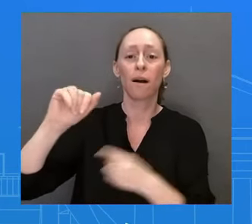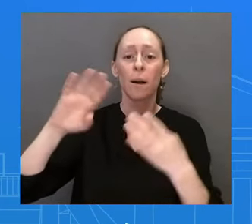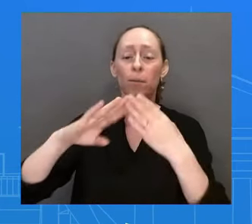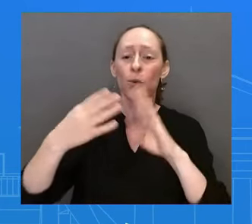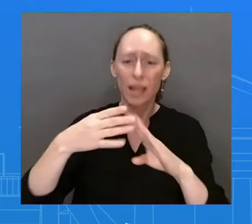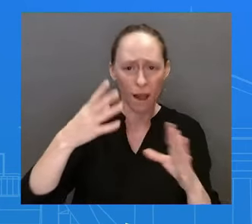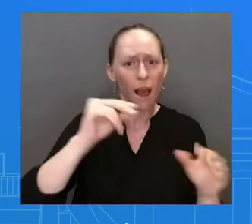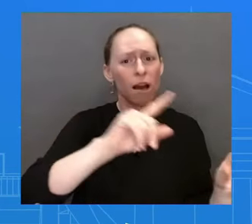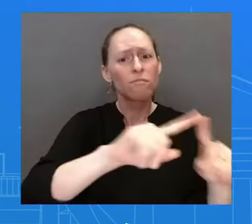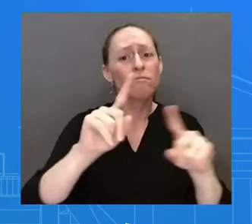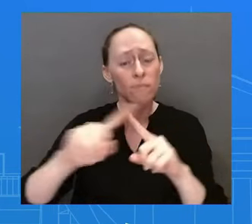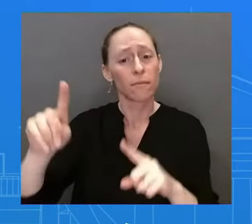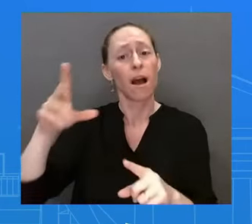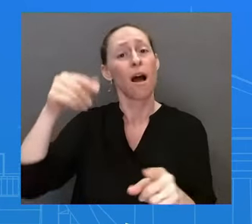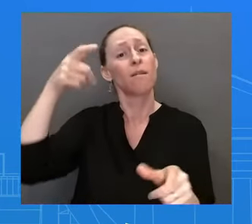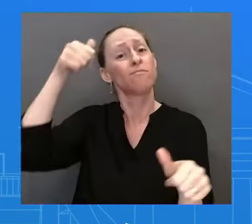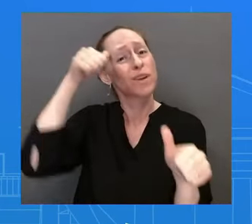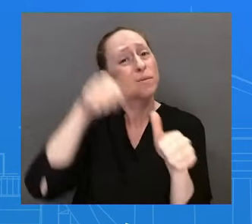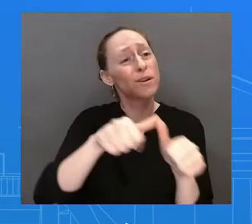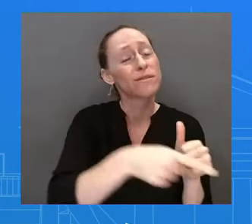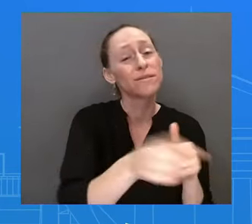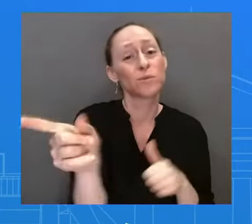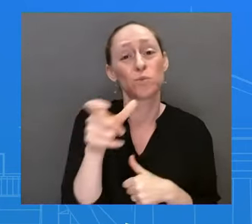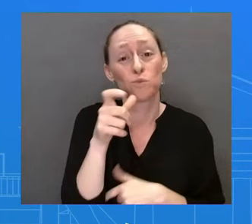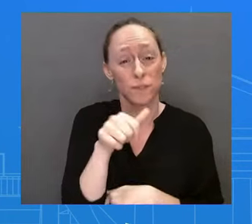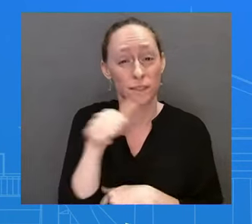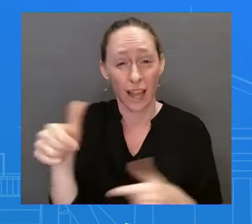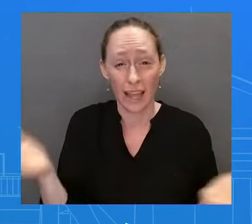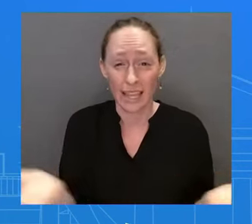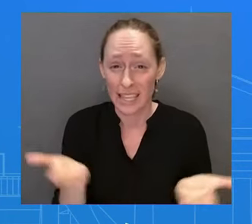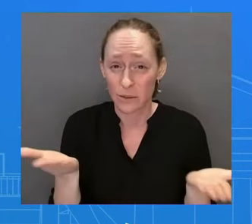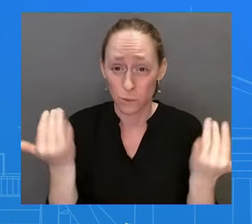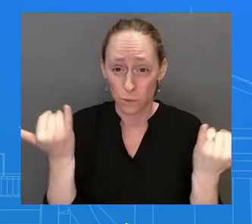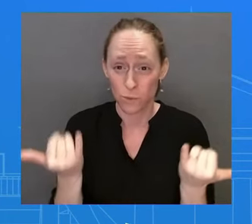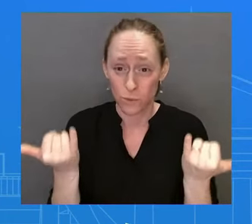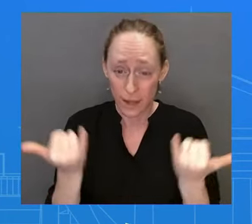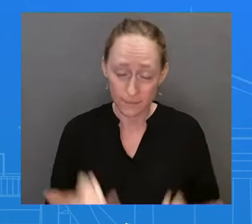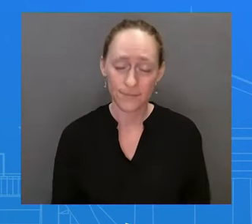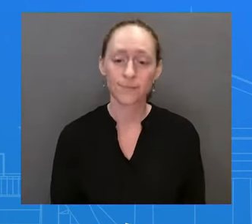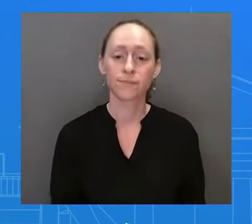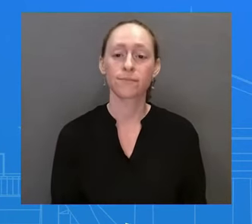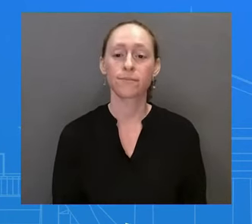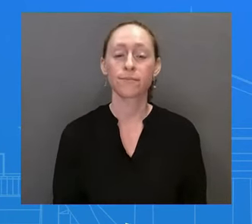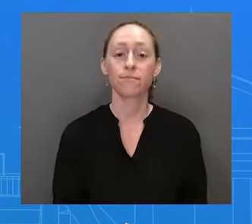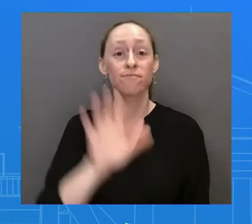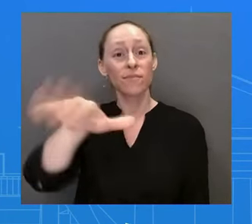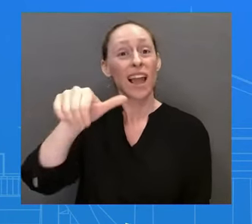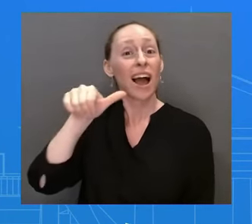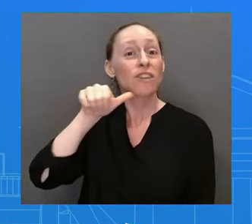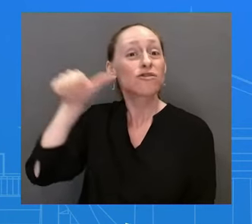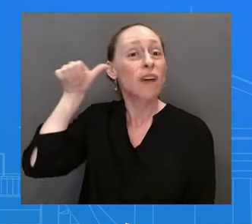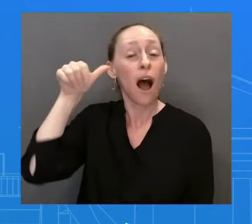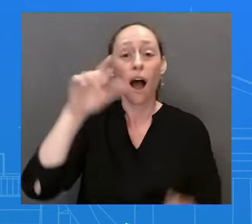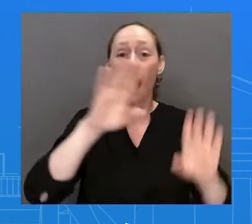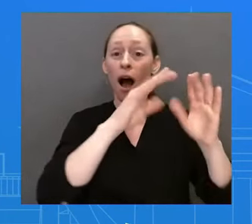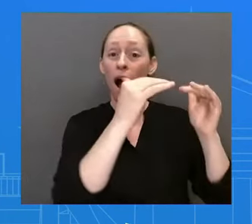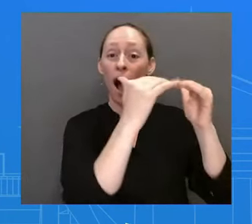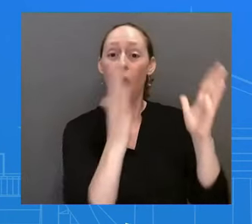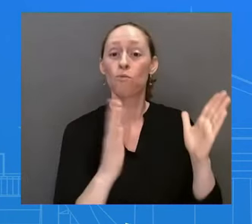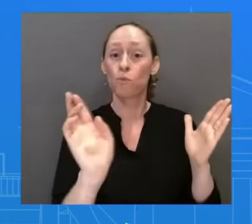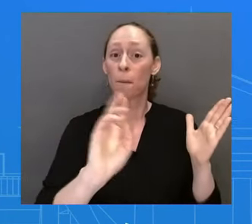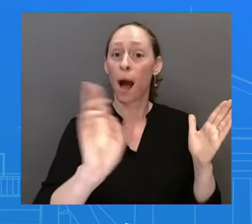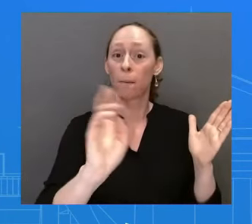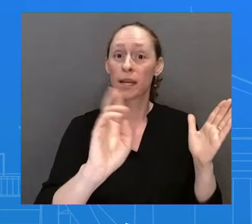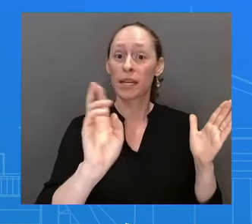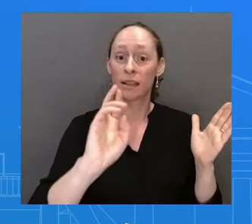2.0, which they released on Friday. This bill makes House Republicans' values clear. Their priority isn't reducing the